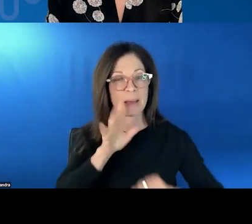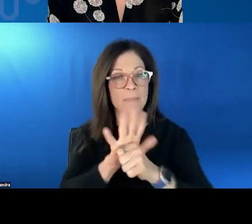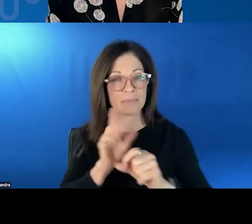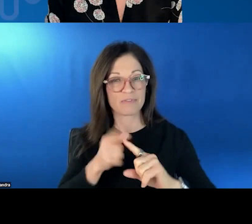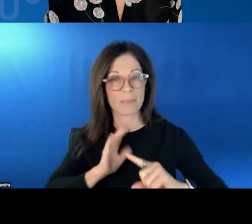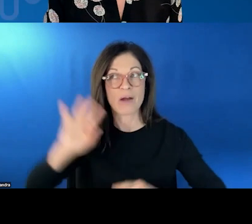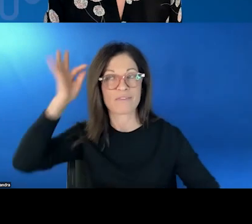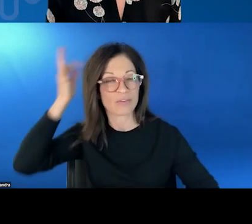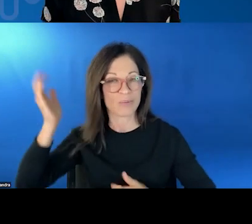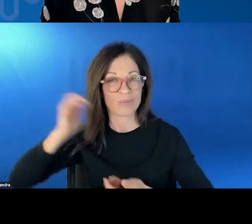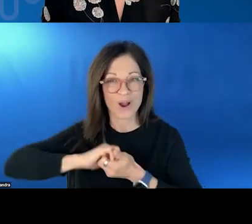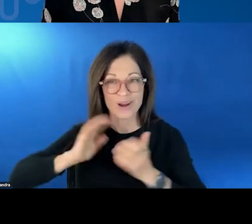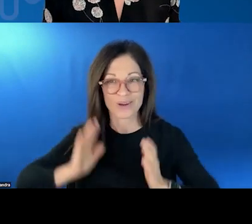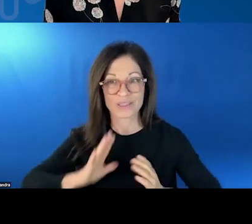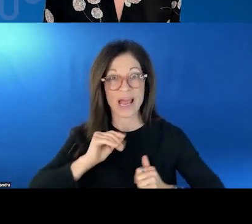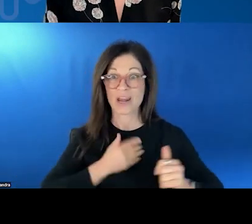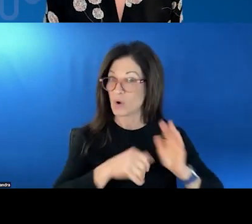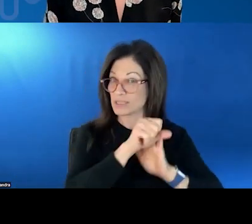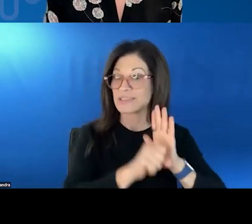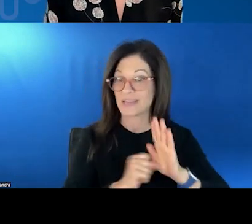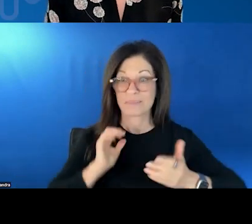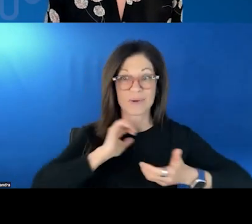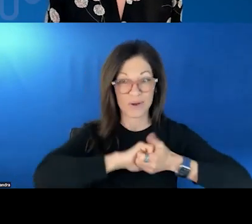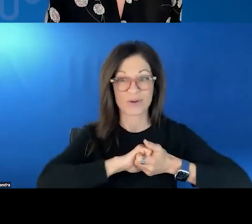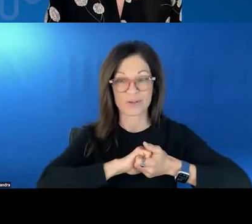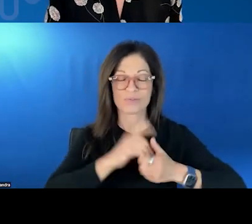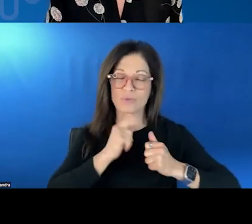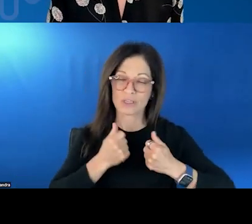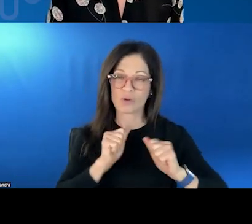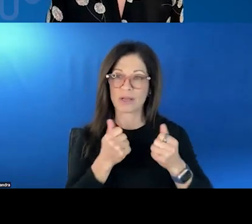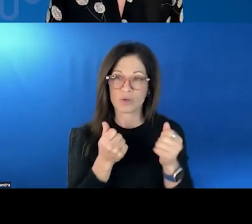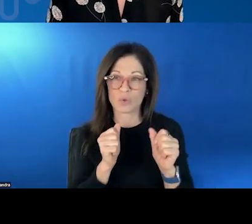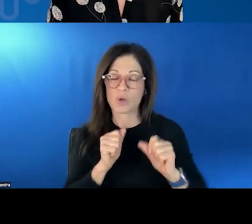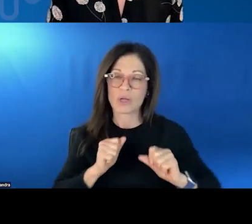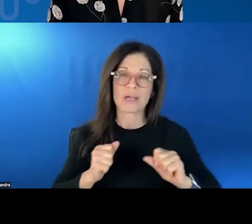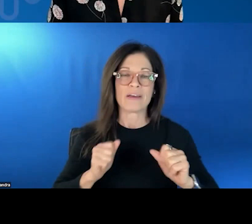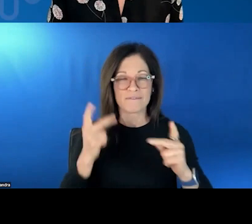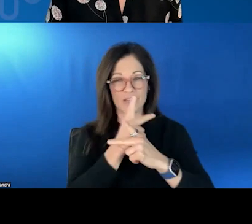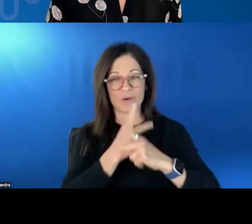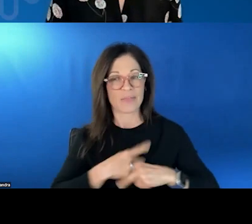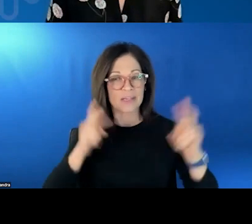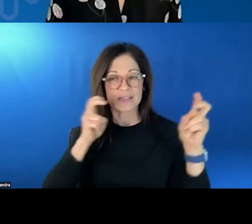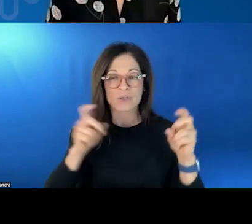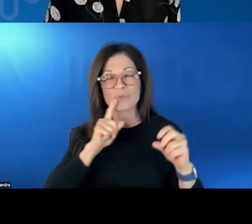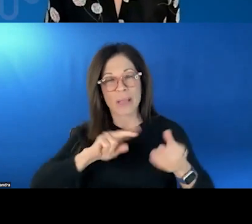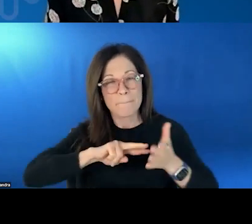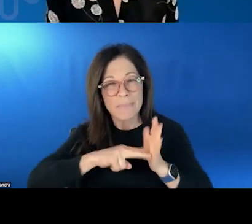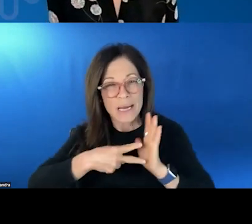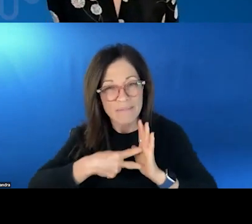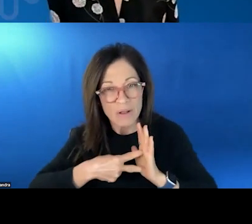federal partners and our state partners in really wrapping around these issues in a meaningful way. So, next slide,